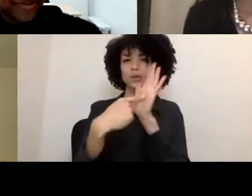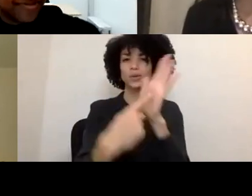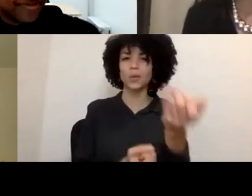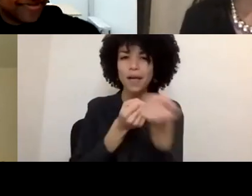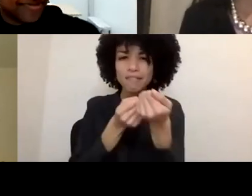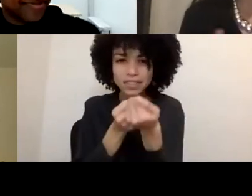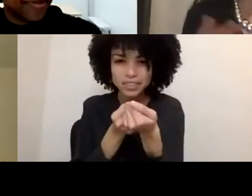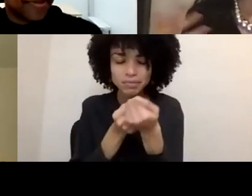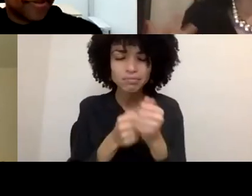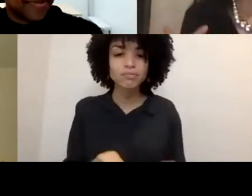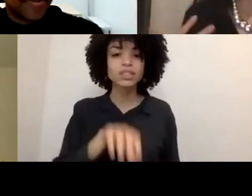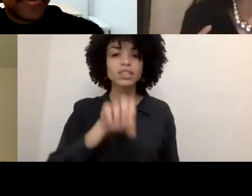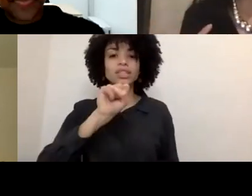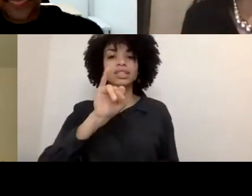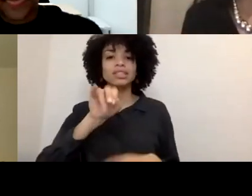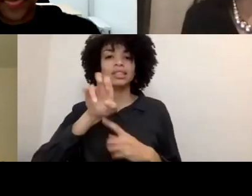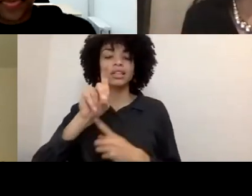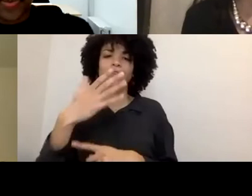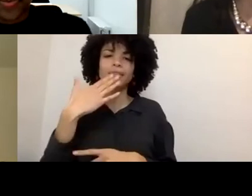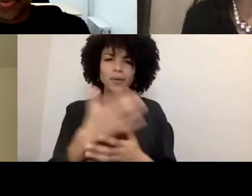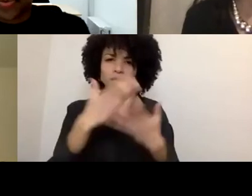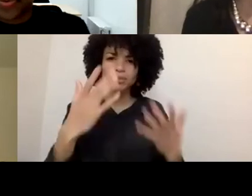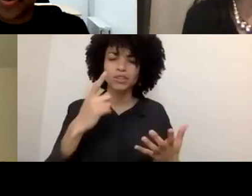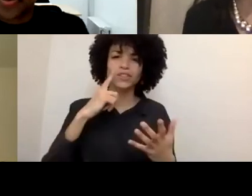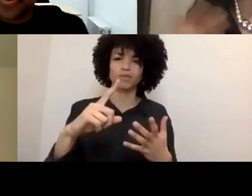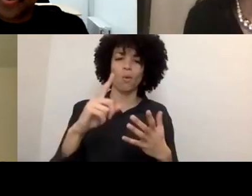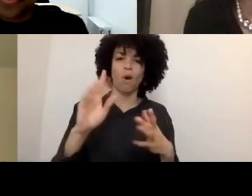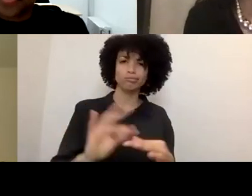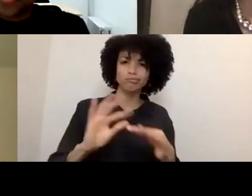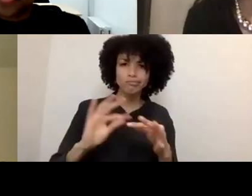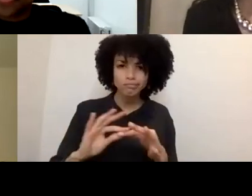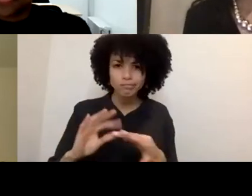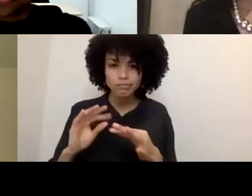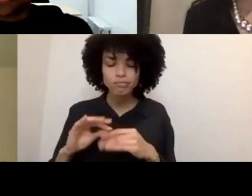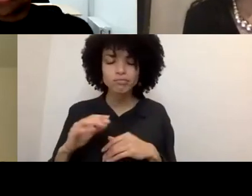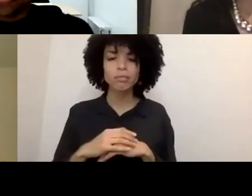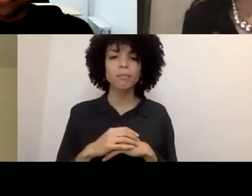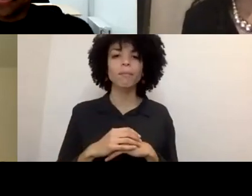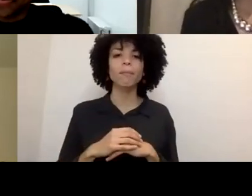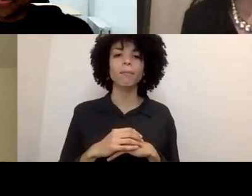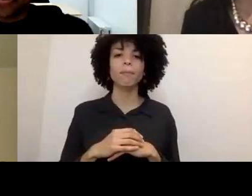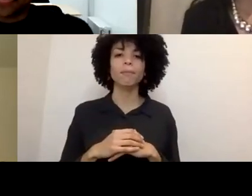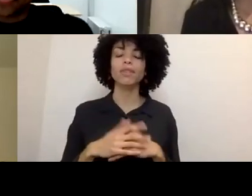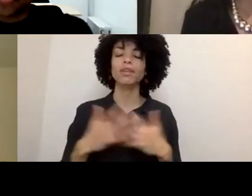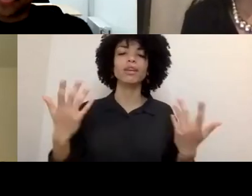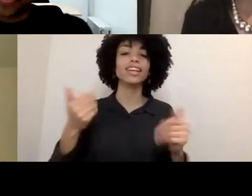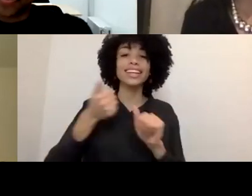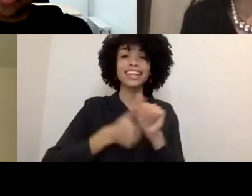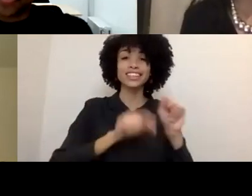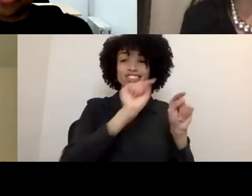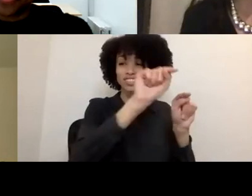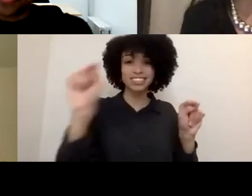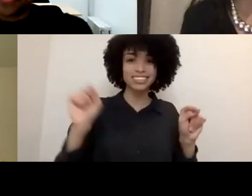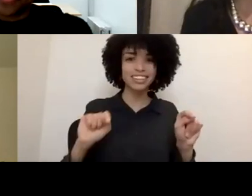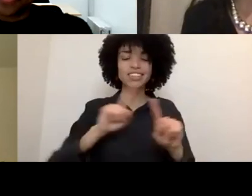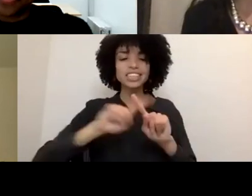those different dimensions of your identity and your professional experience that have come to bear. It's, we all come to this from such personal places,